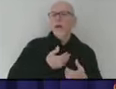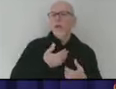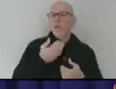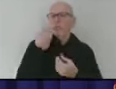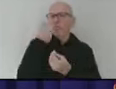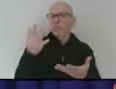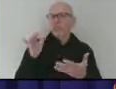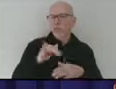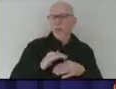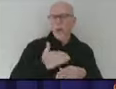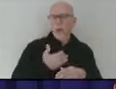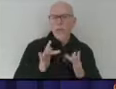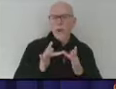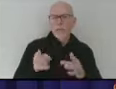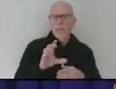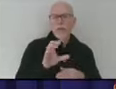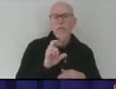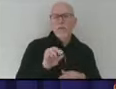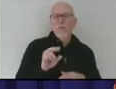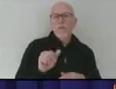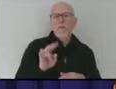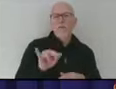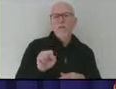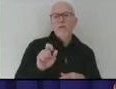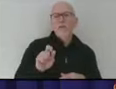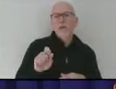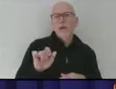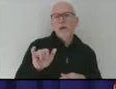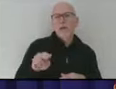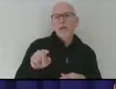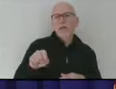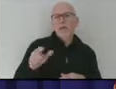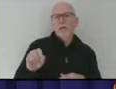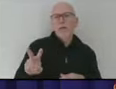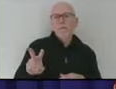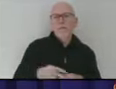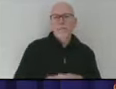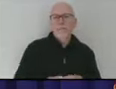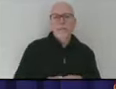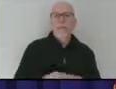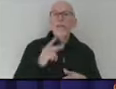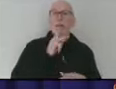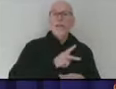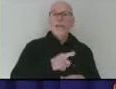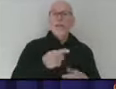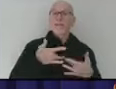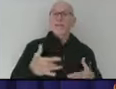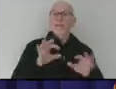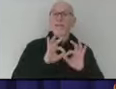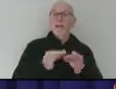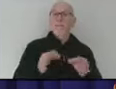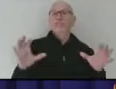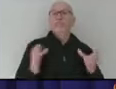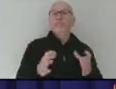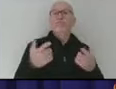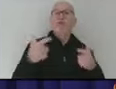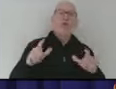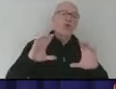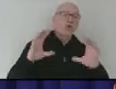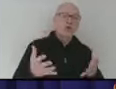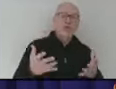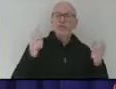website on coronavirus.in.gov. Thanksgiving is a time when families traditionally plan to join larger groups or to